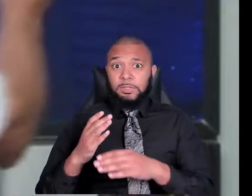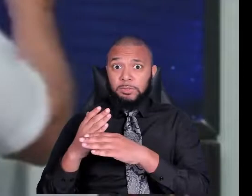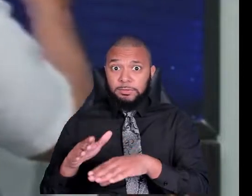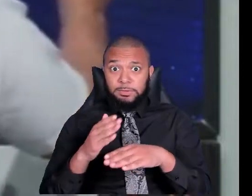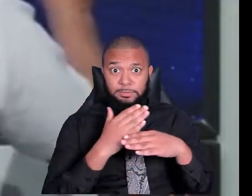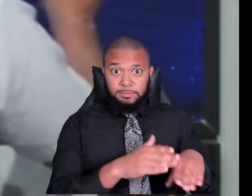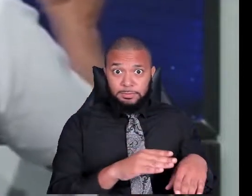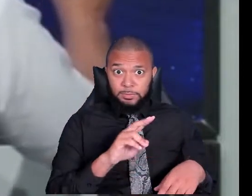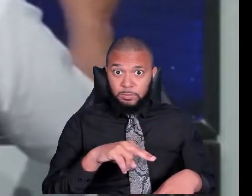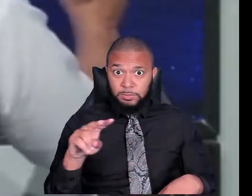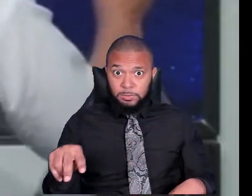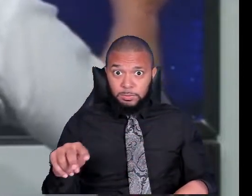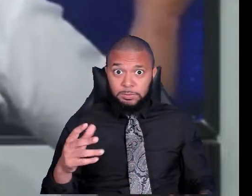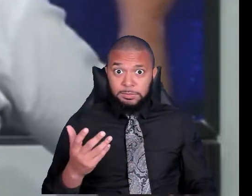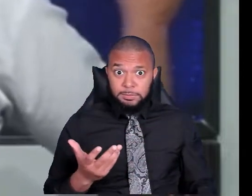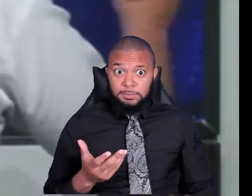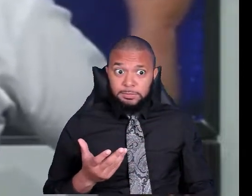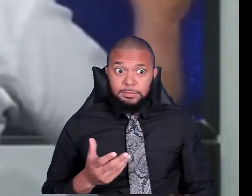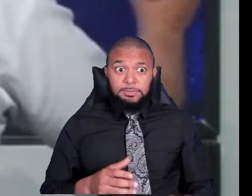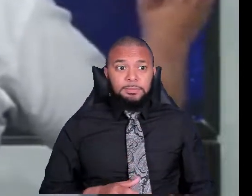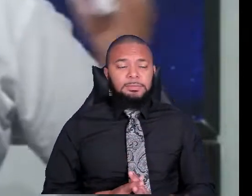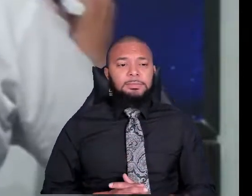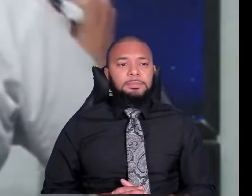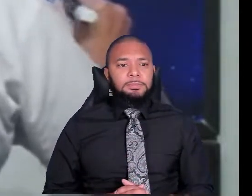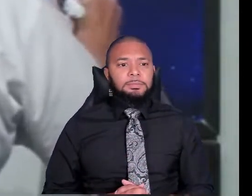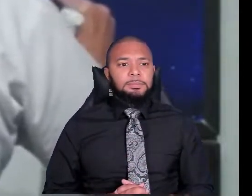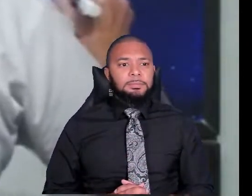by 22,